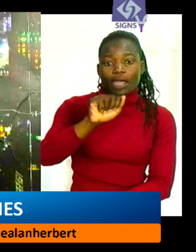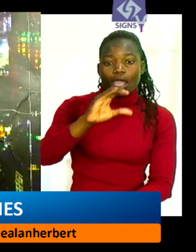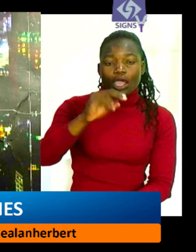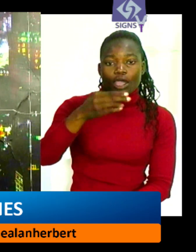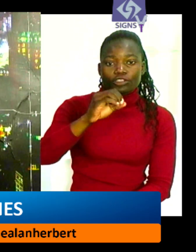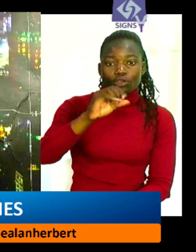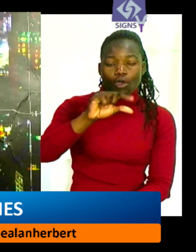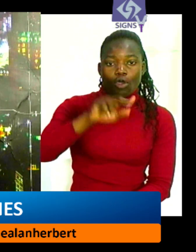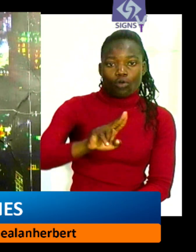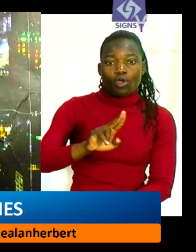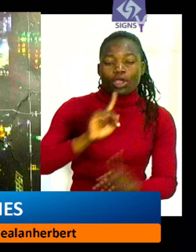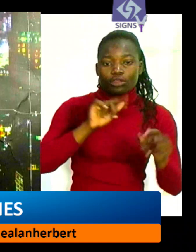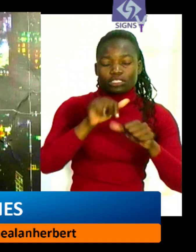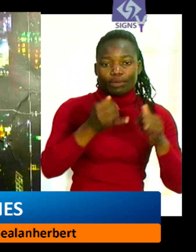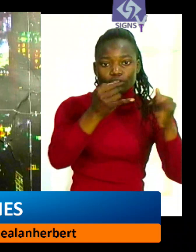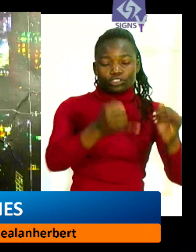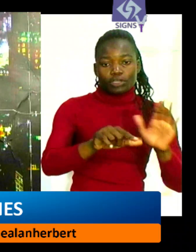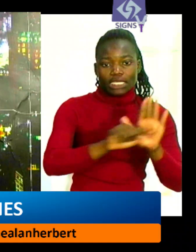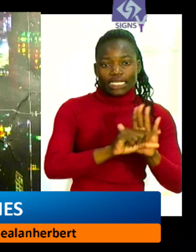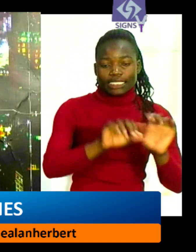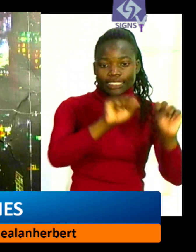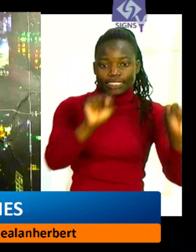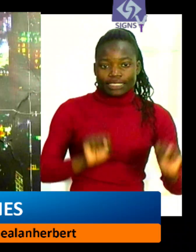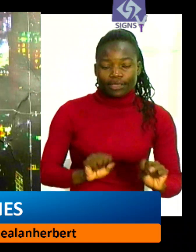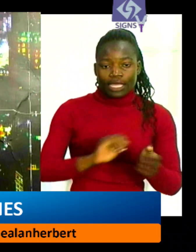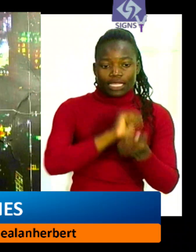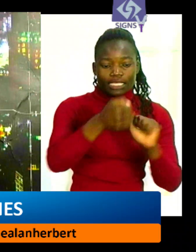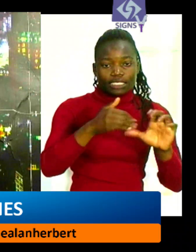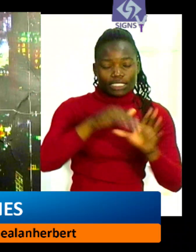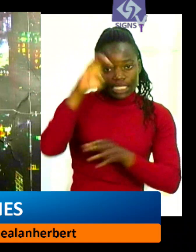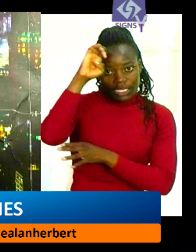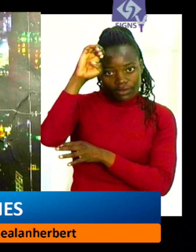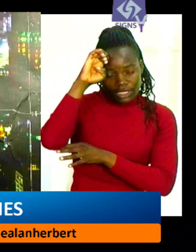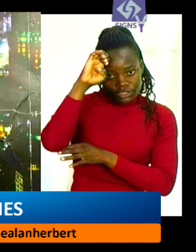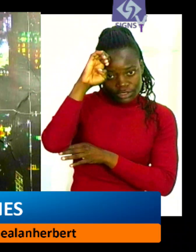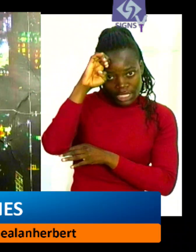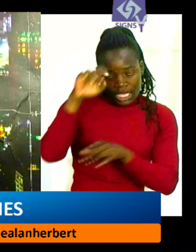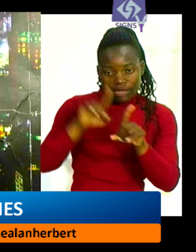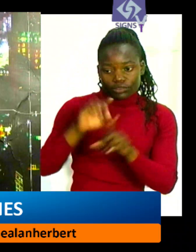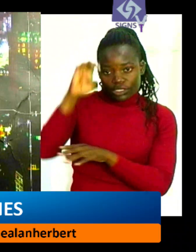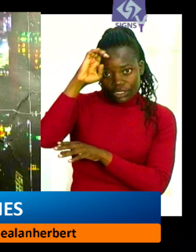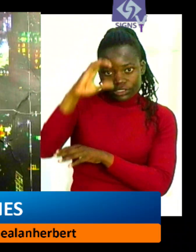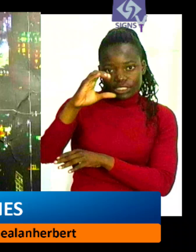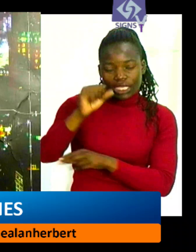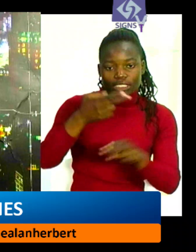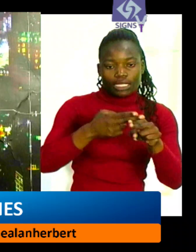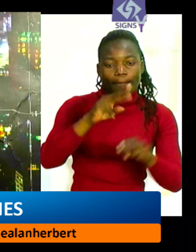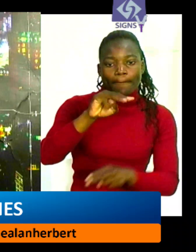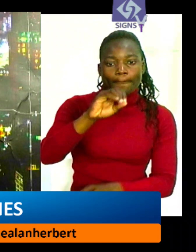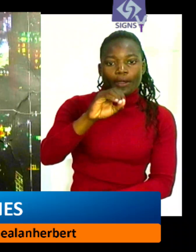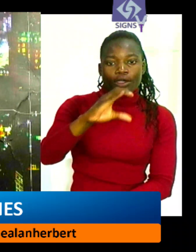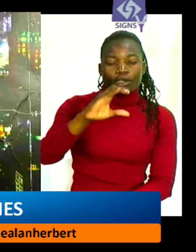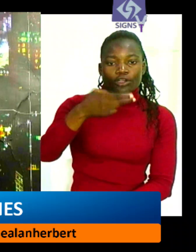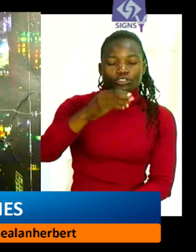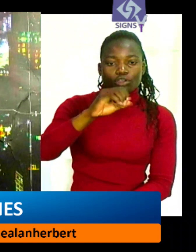Ezekiel Machogu unveils new grading system. Now the changes in the education field, and Education Cabinet Secretary